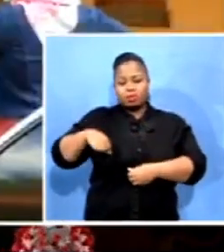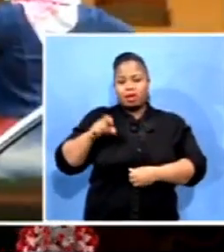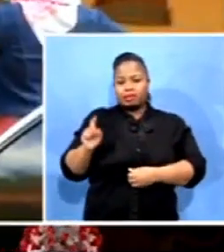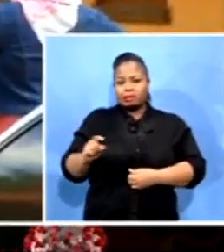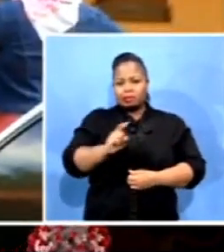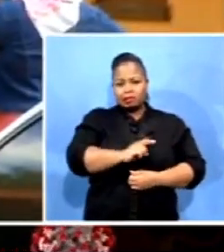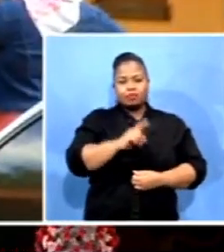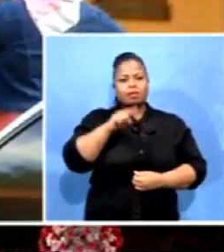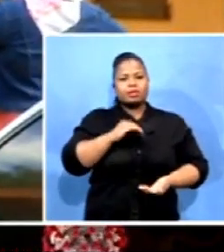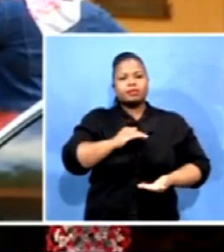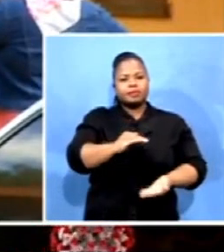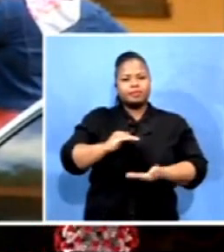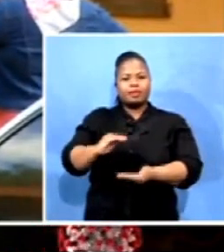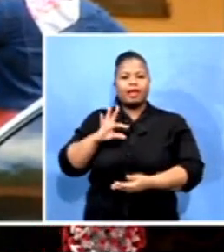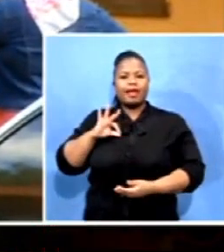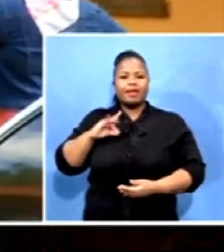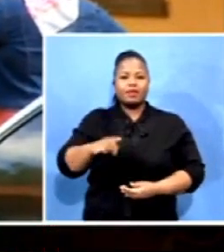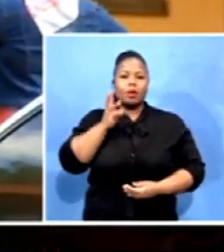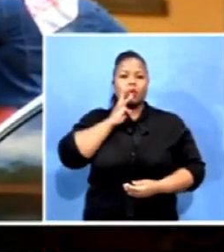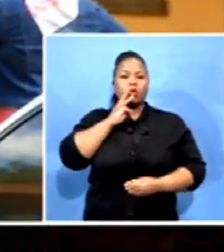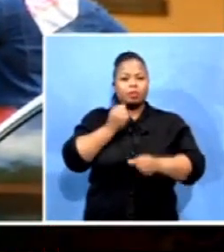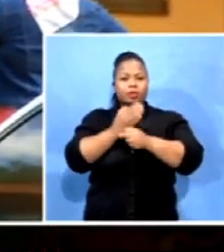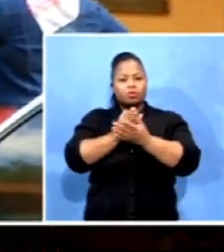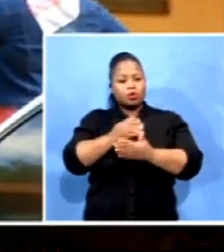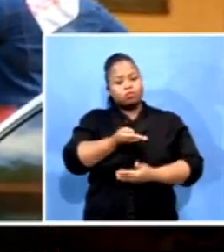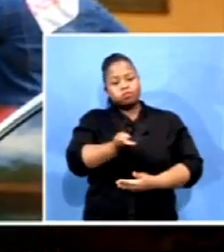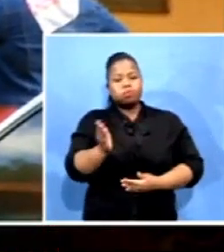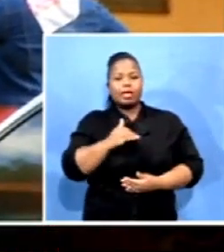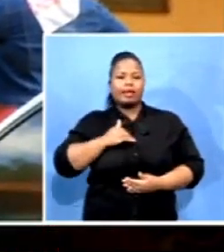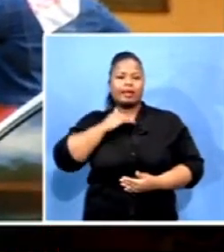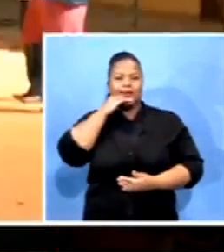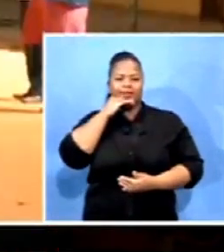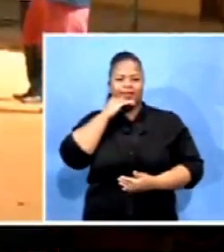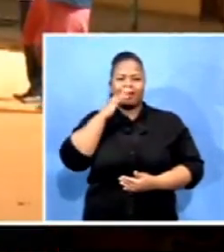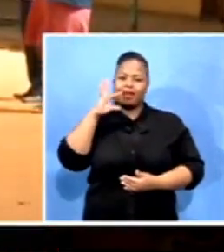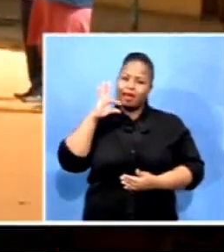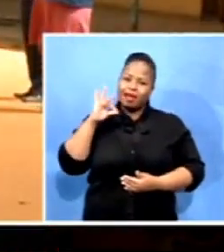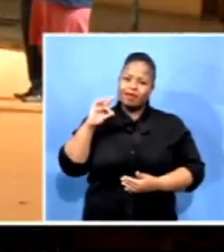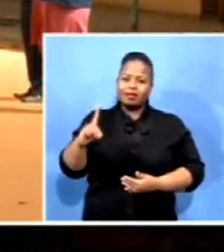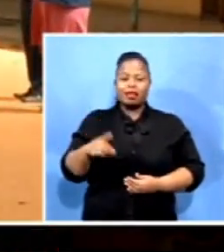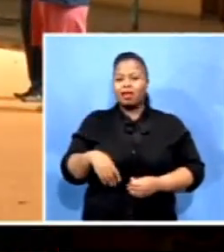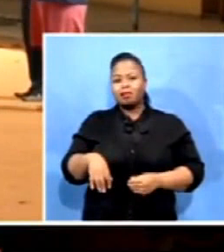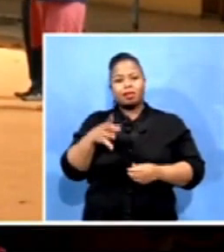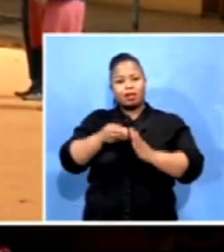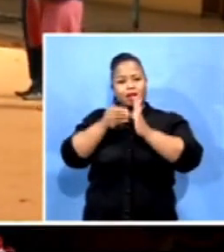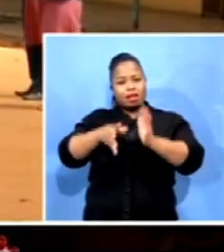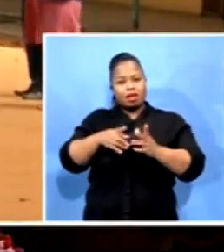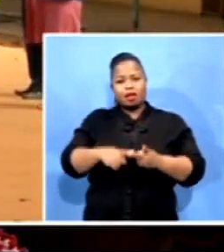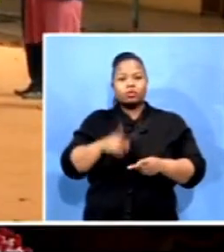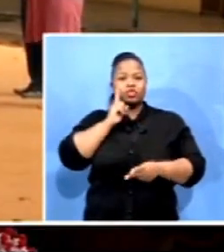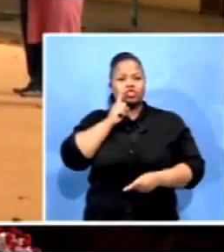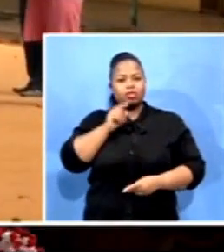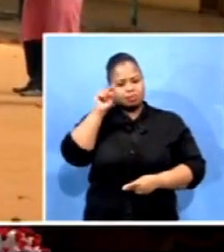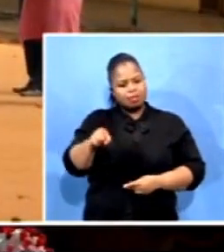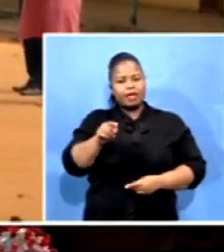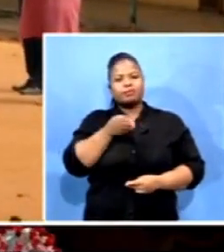that there's not a single day where there are learners or educators in a school part without running water so that they